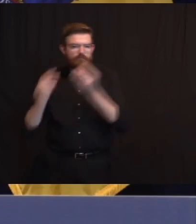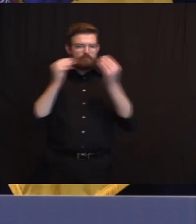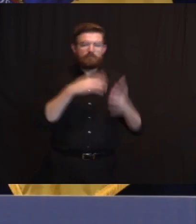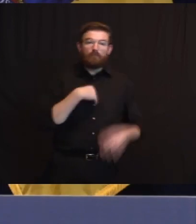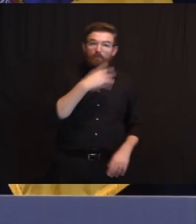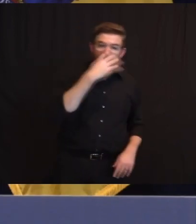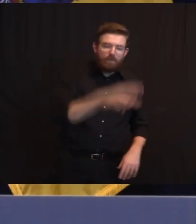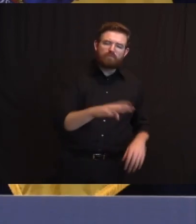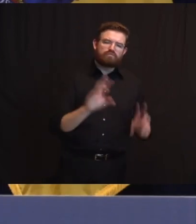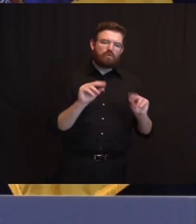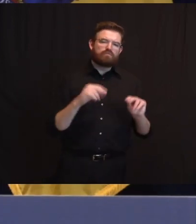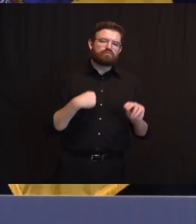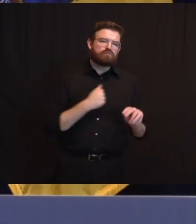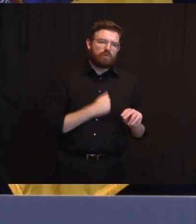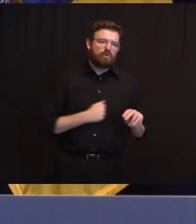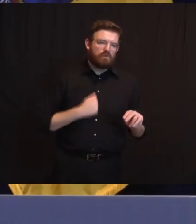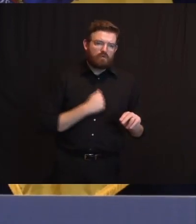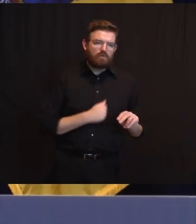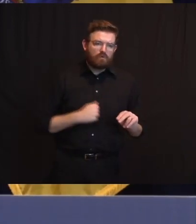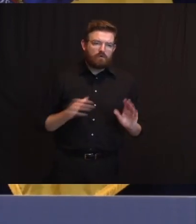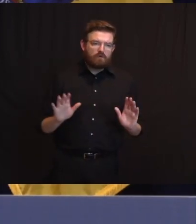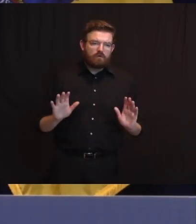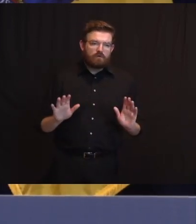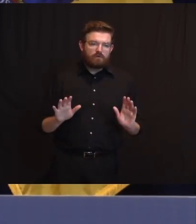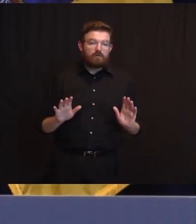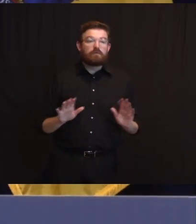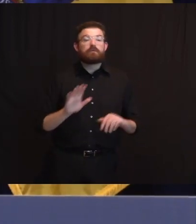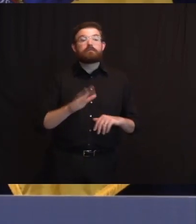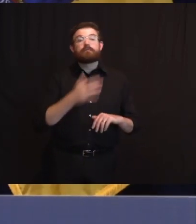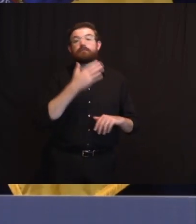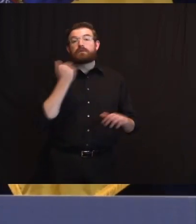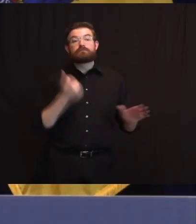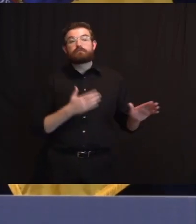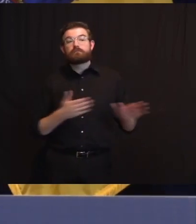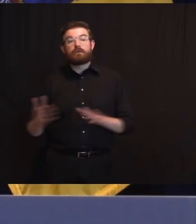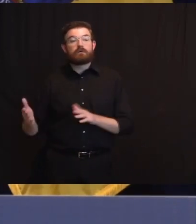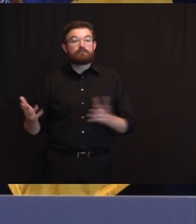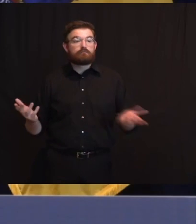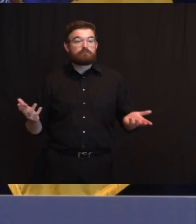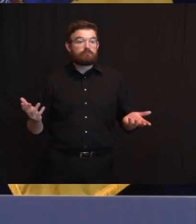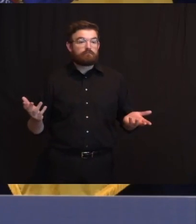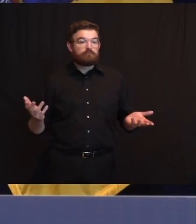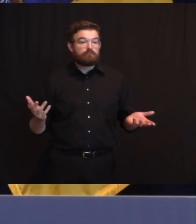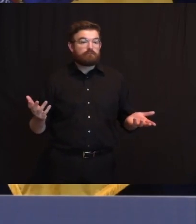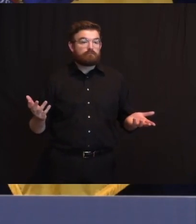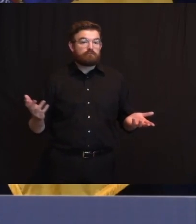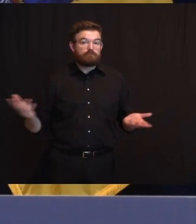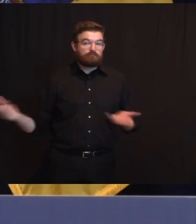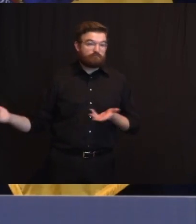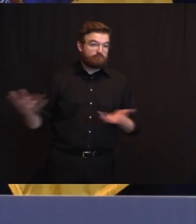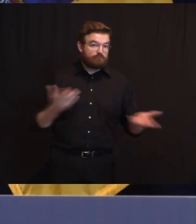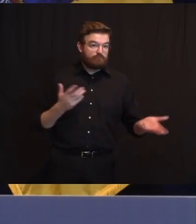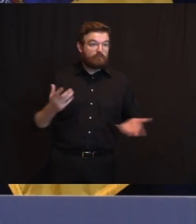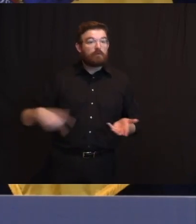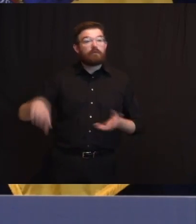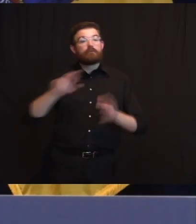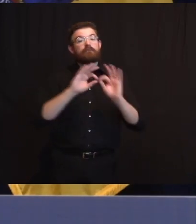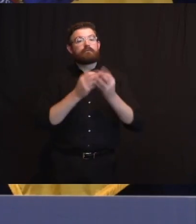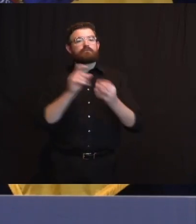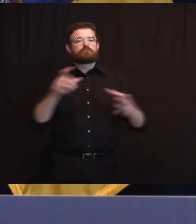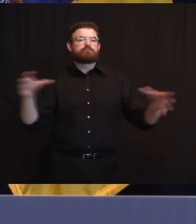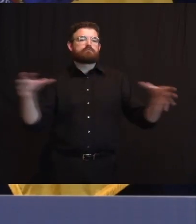up. I think the best plan I would suggest on Kevin's and my behalf is for the families to meet with the local district